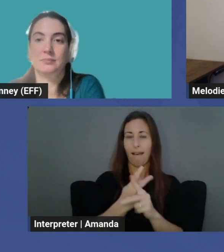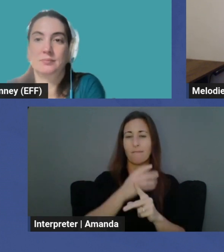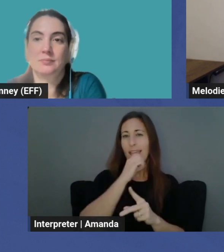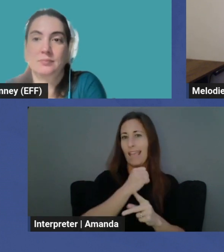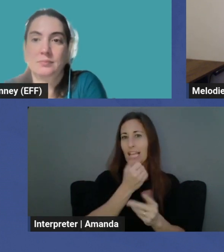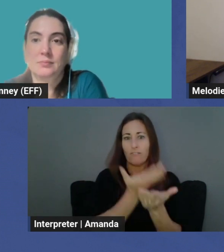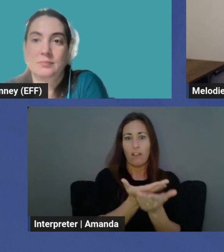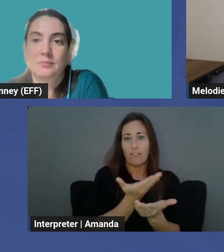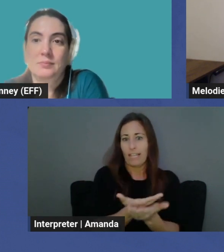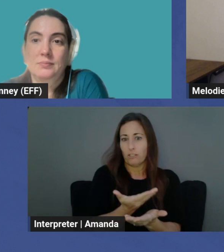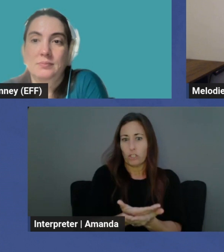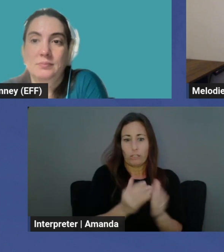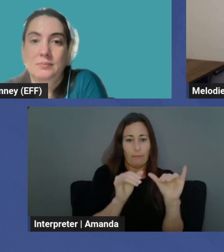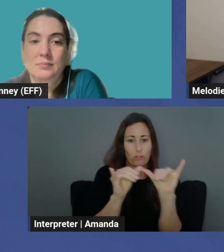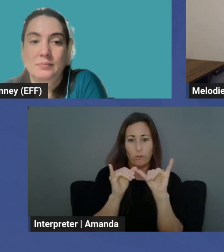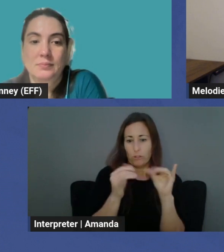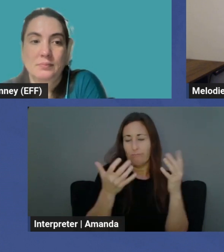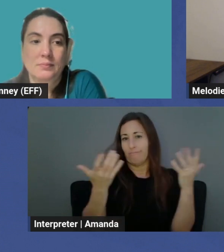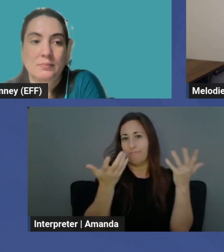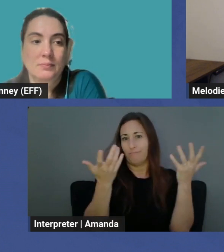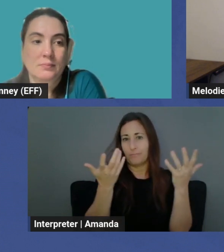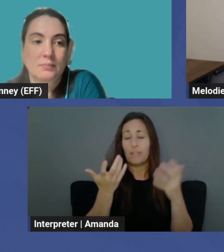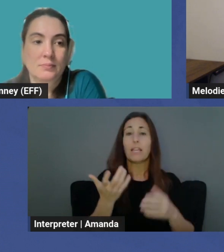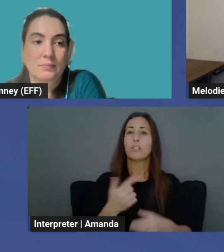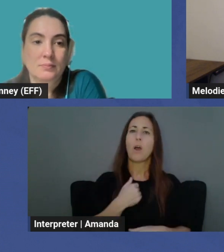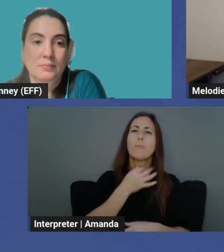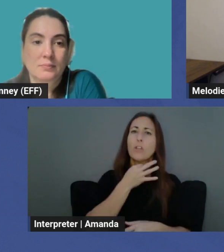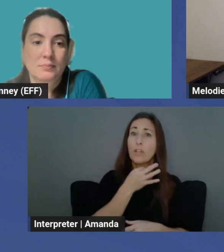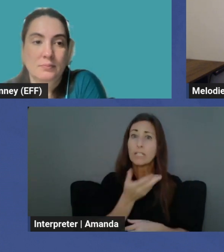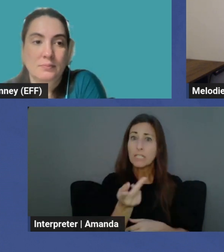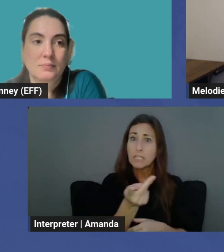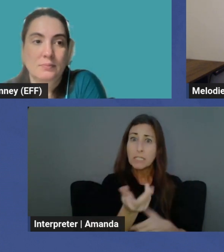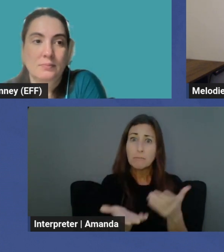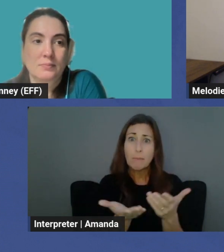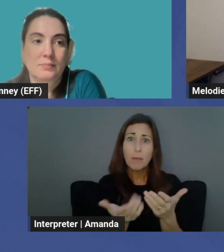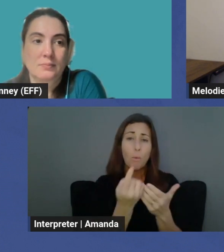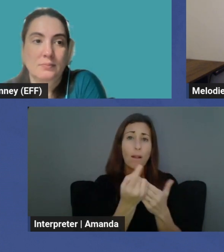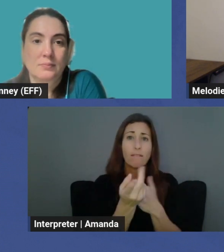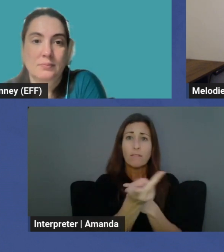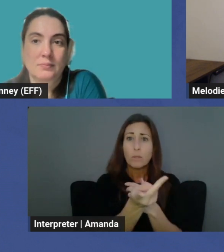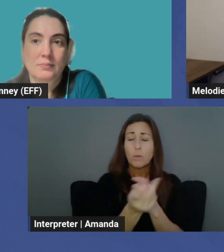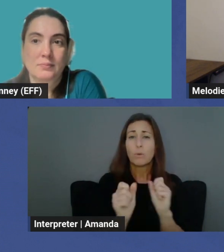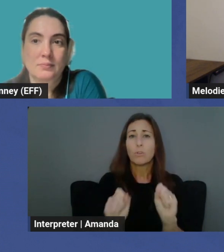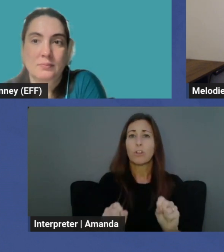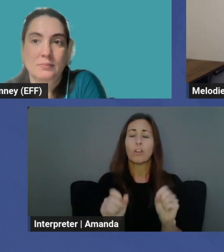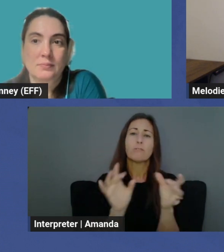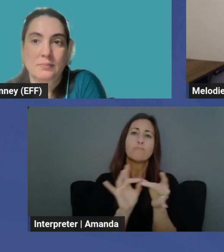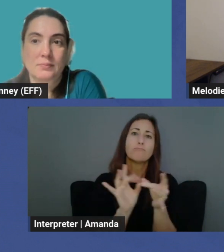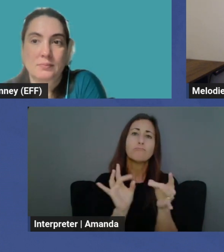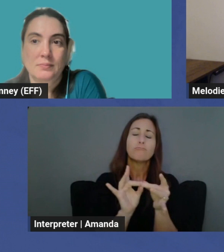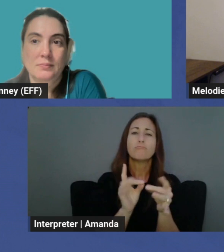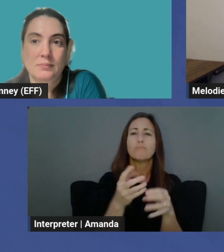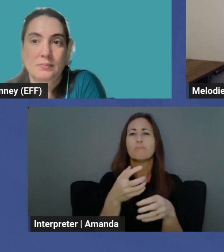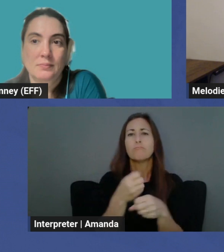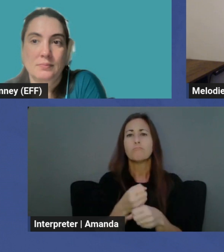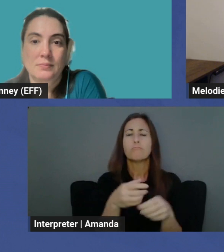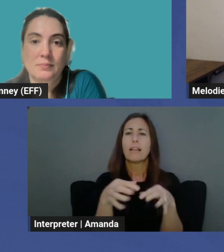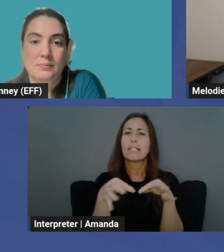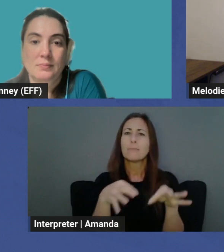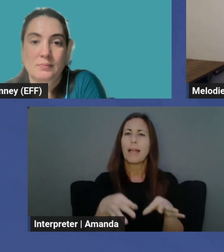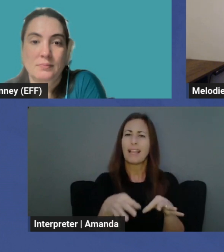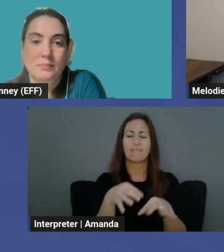measure. And I wonder if one of you wouldn't mind giving a quick, brief explanation of what these laws are